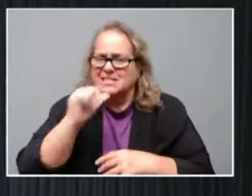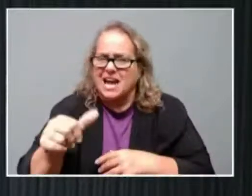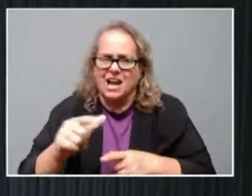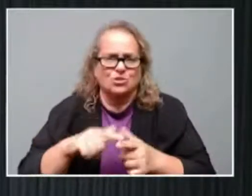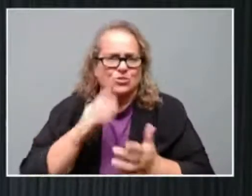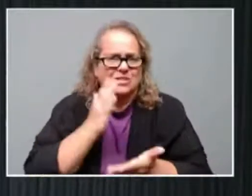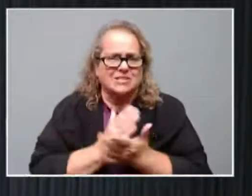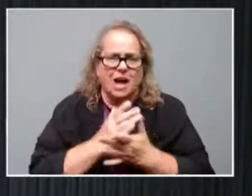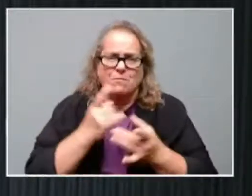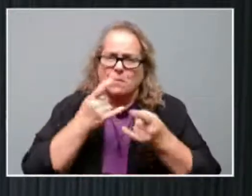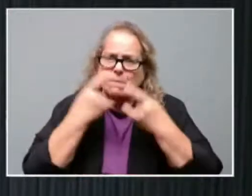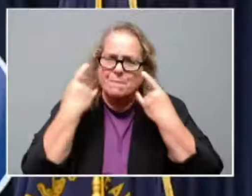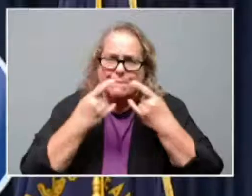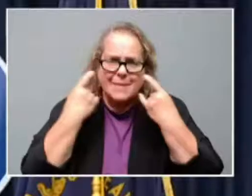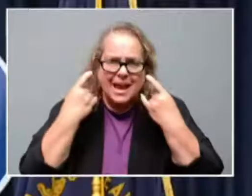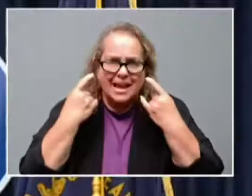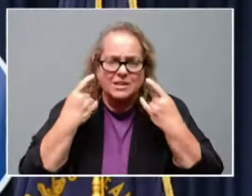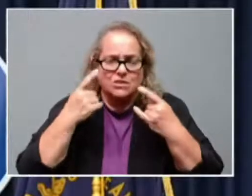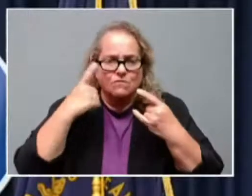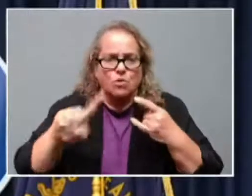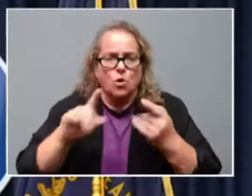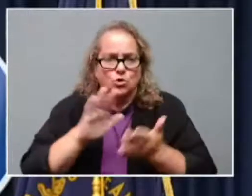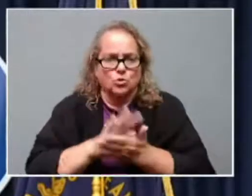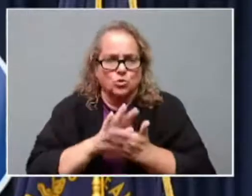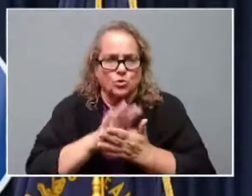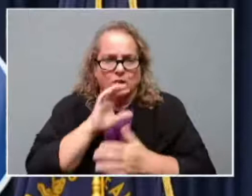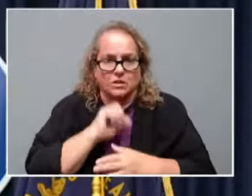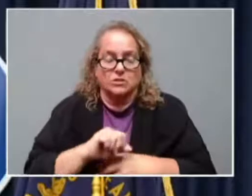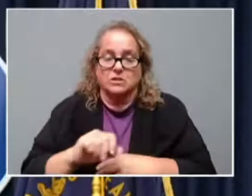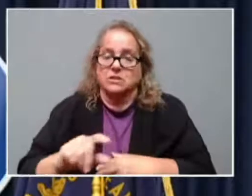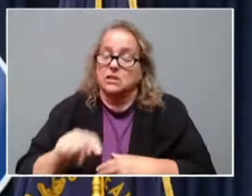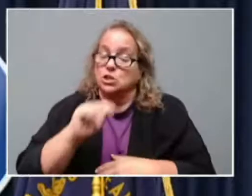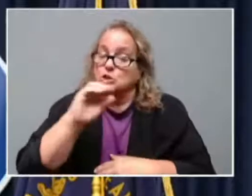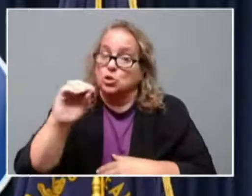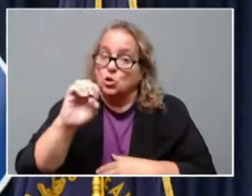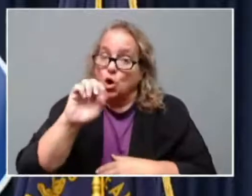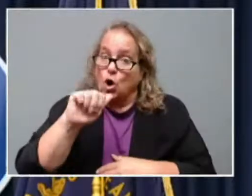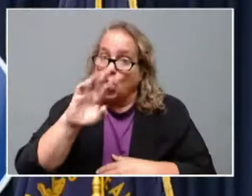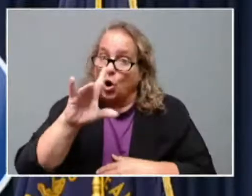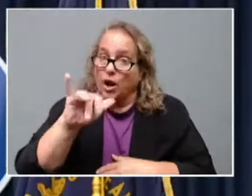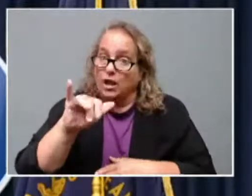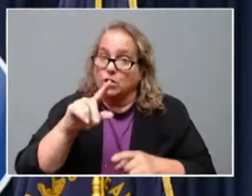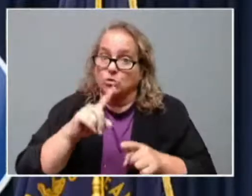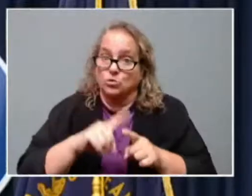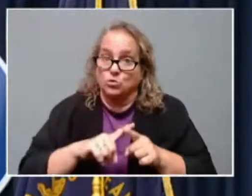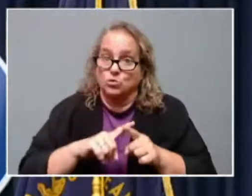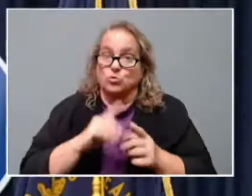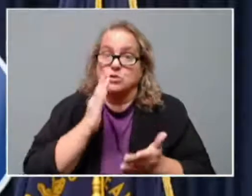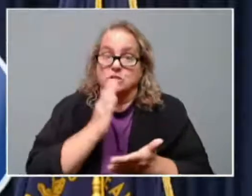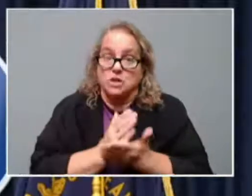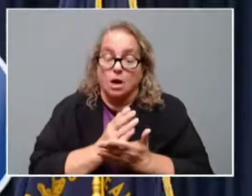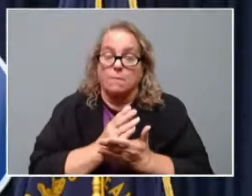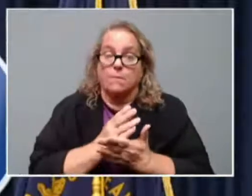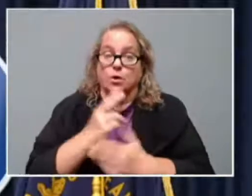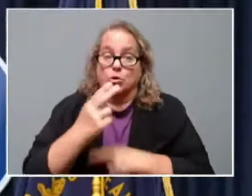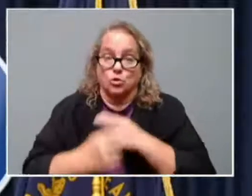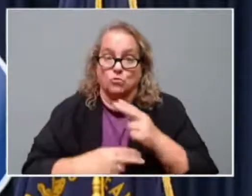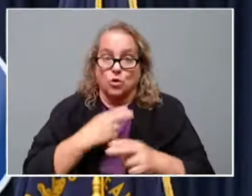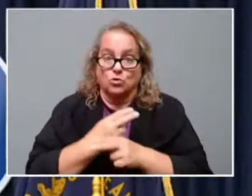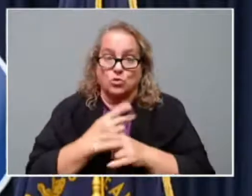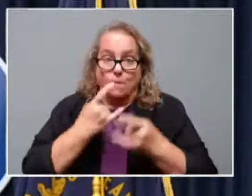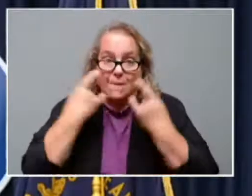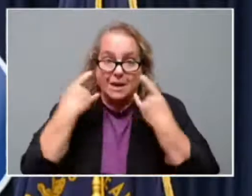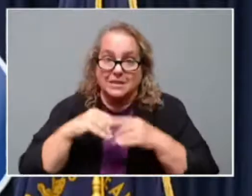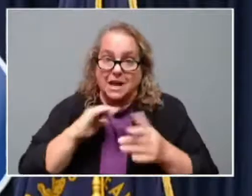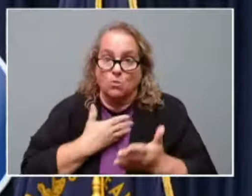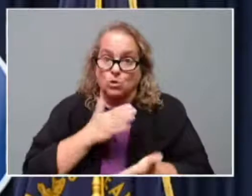that we're seeing those numbers go up? It is too early to lift universal maskings at our schools. This is the